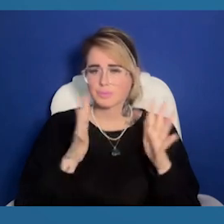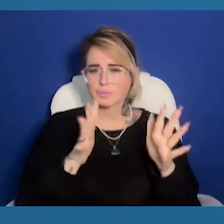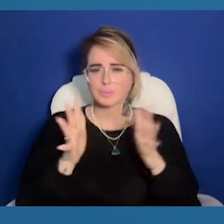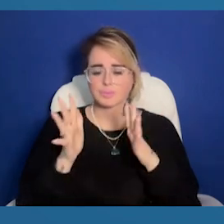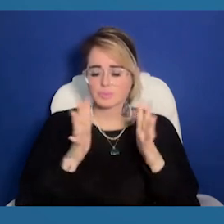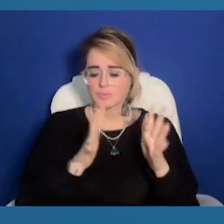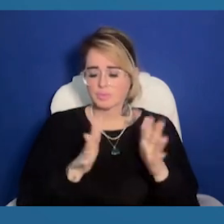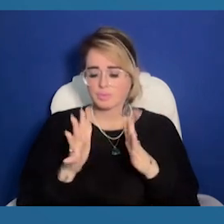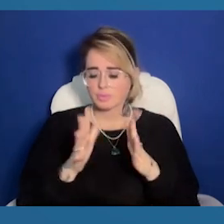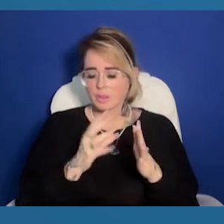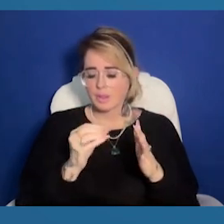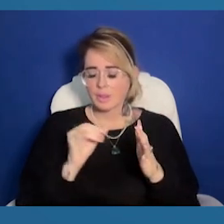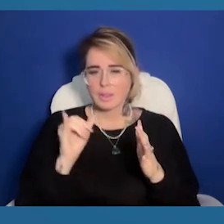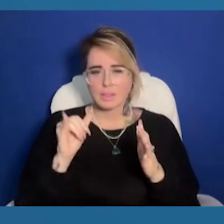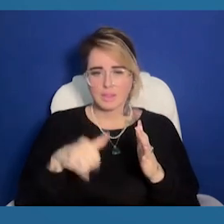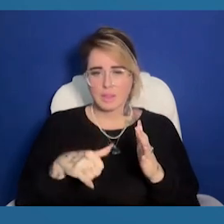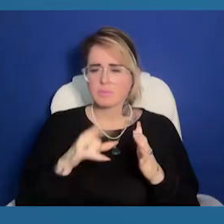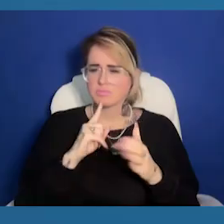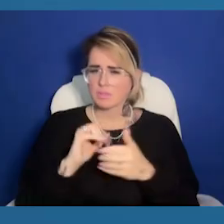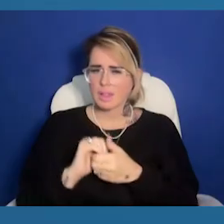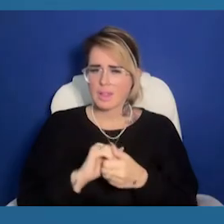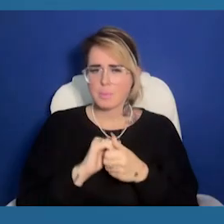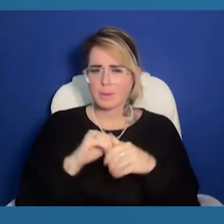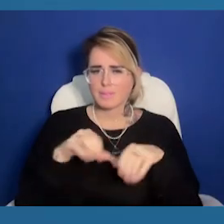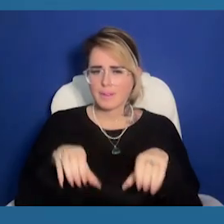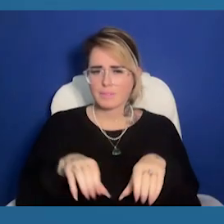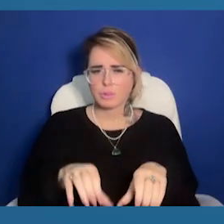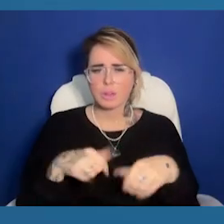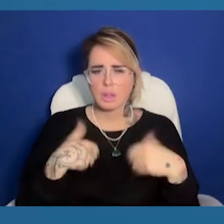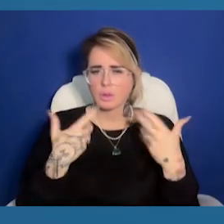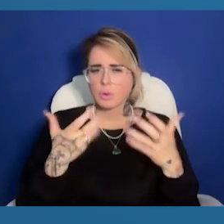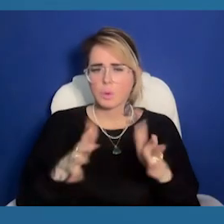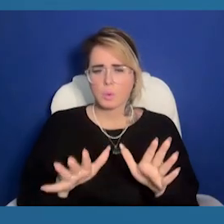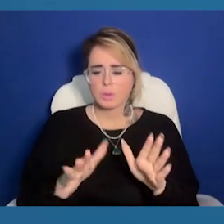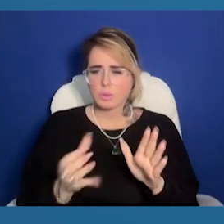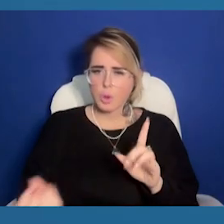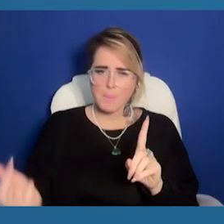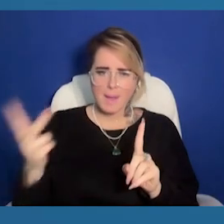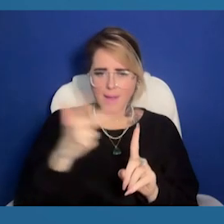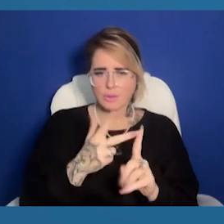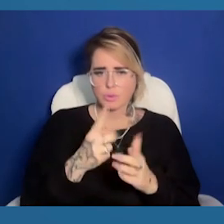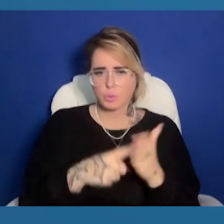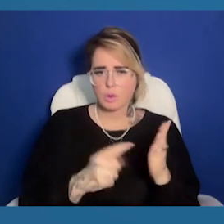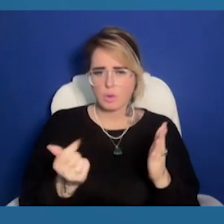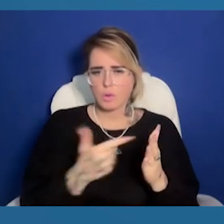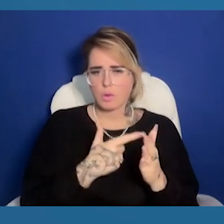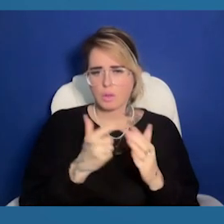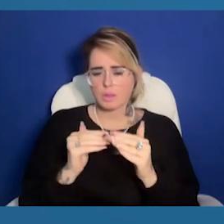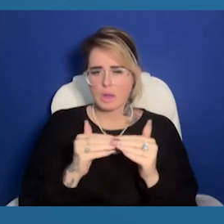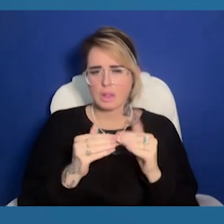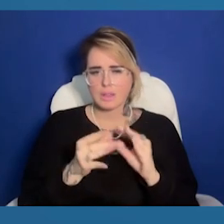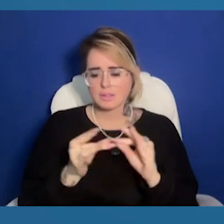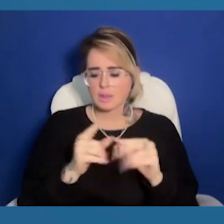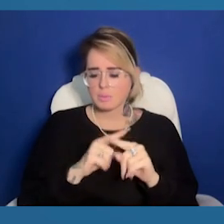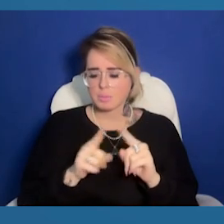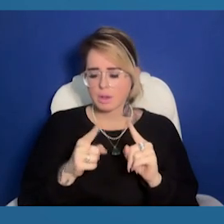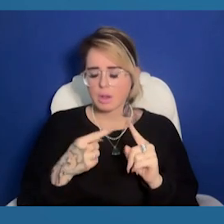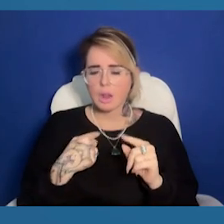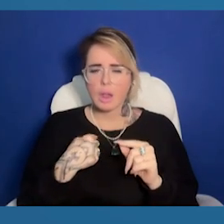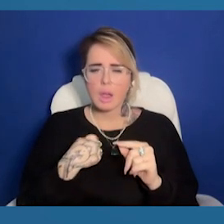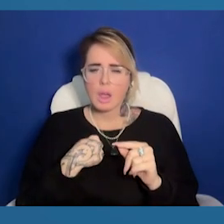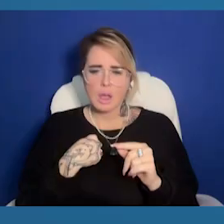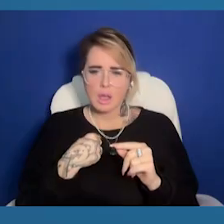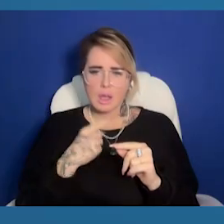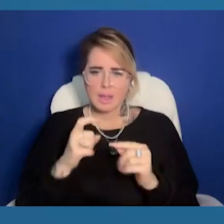And it's been quite a collaborative effort. I don't want to retread what all of my colleagues have said, but I would be remiss if I didn't